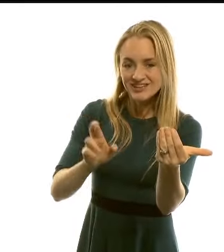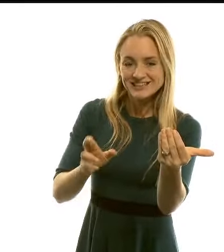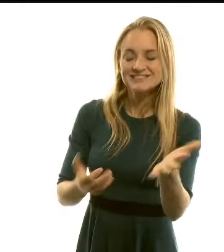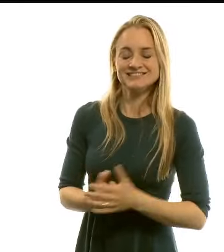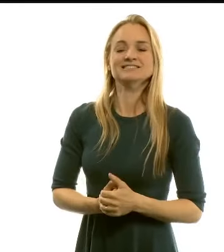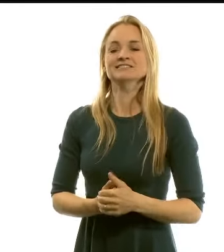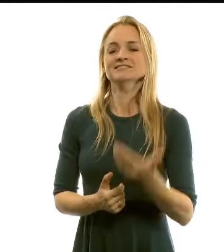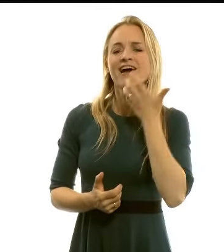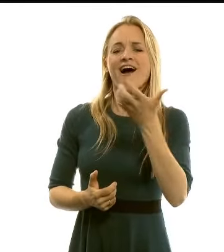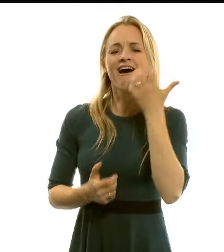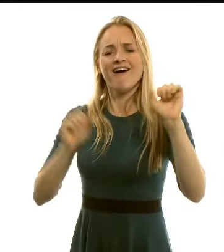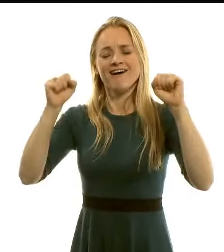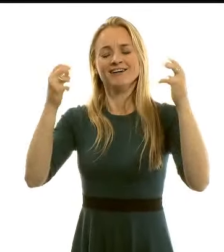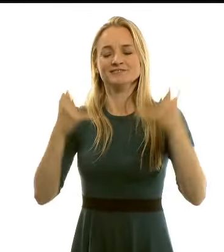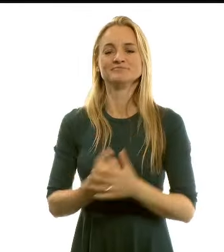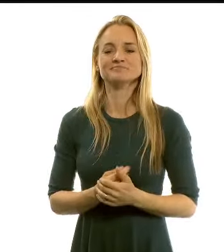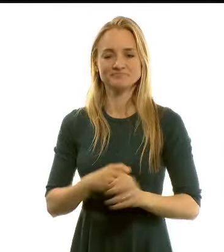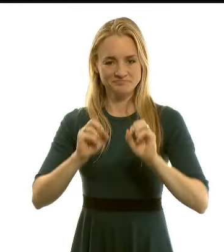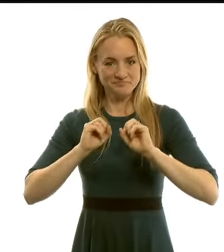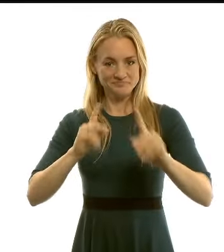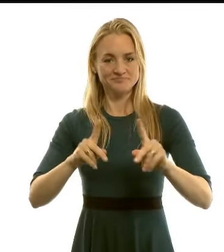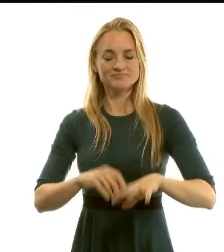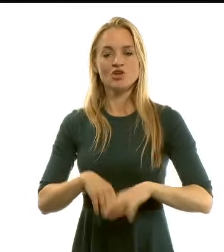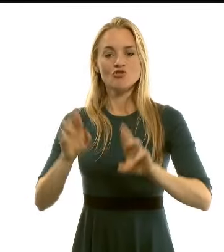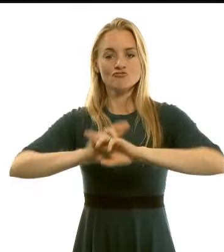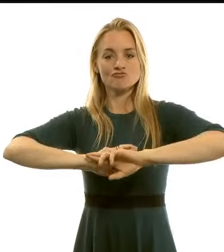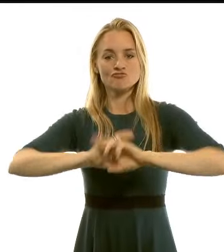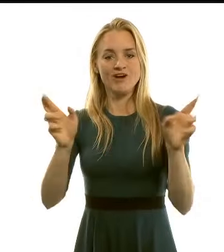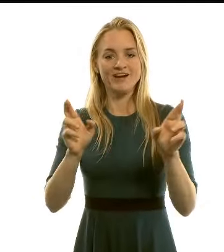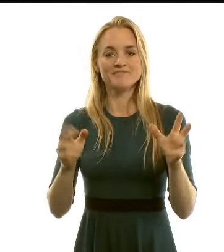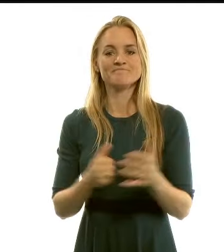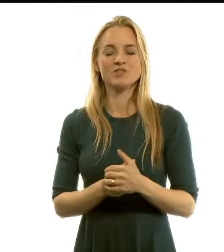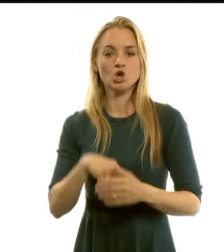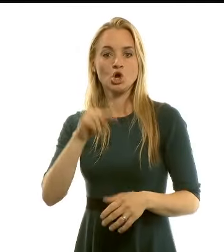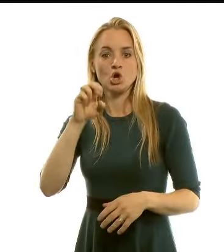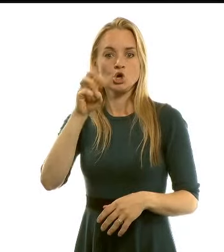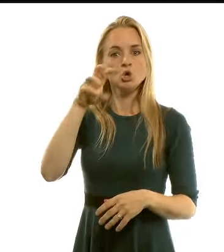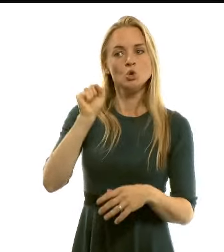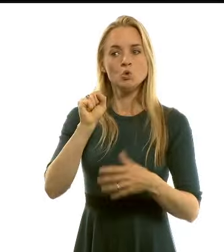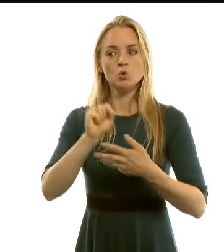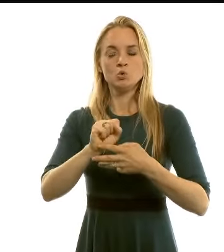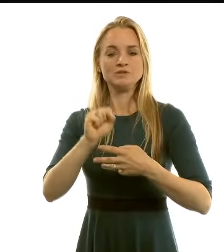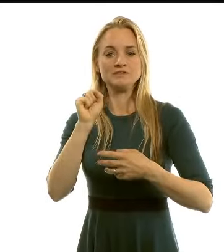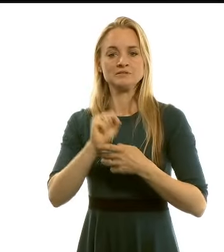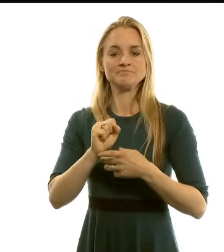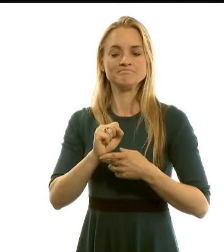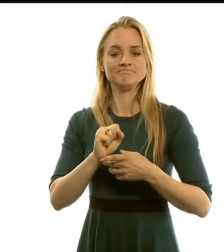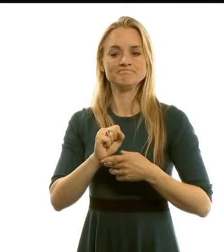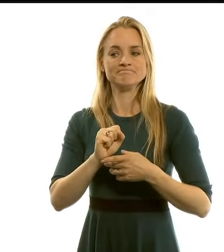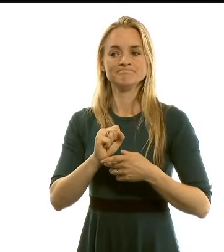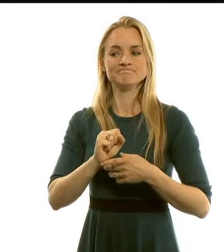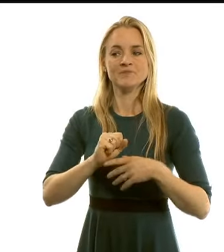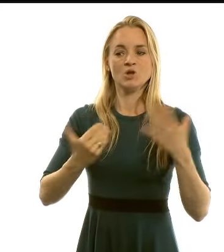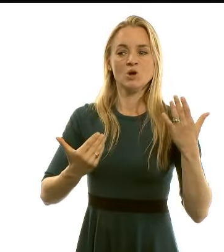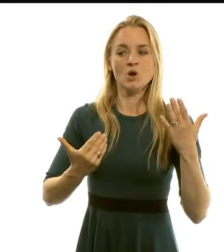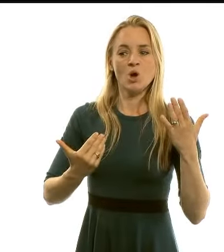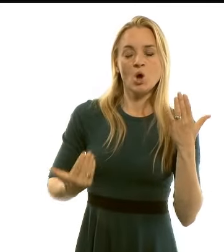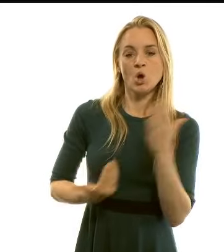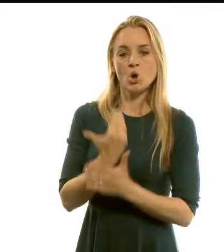That's more like it. Okay, strap yourself in. Here come the headlines. You can get ahead of the game with this new LEGO BrickHeadz character